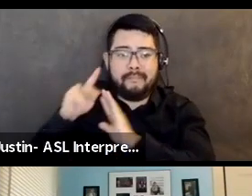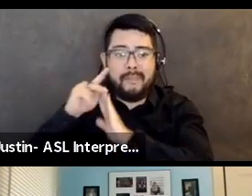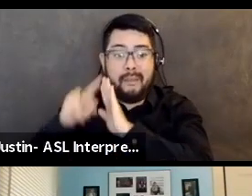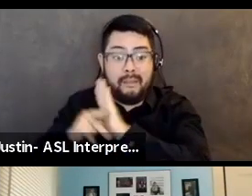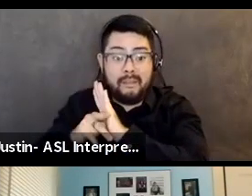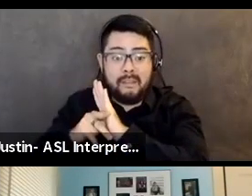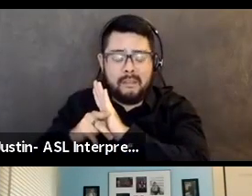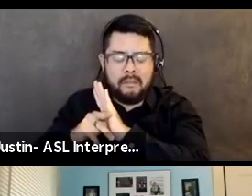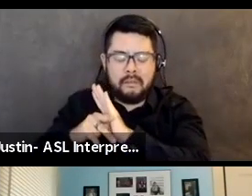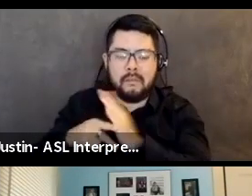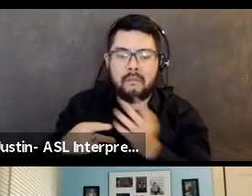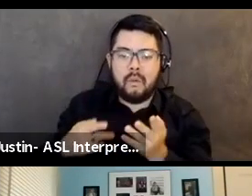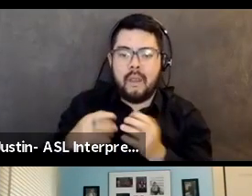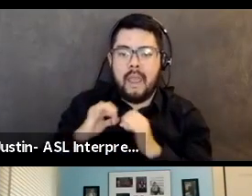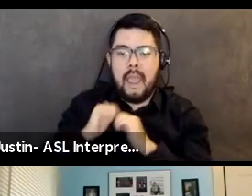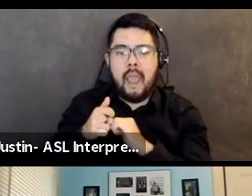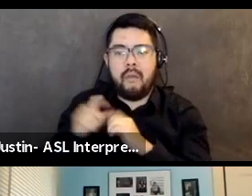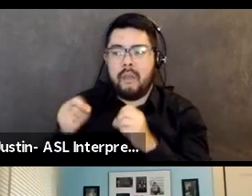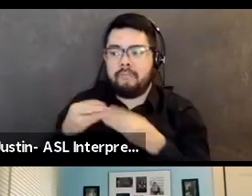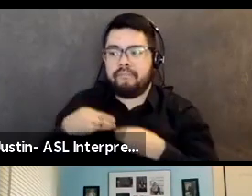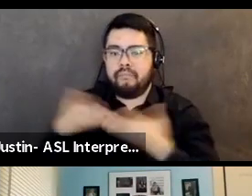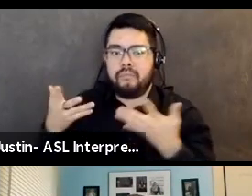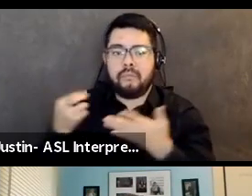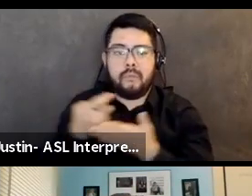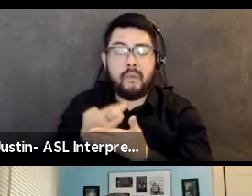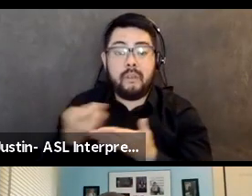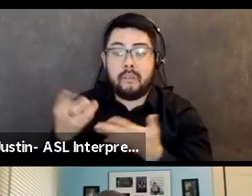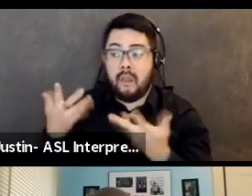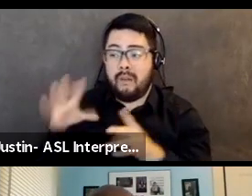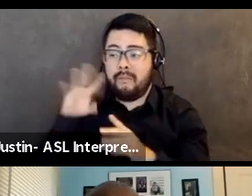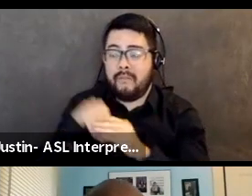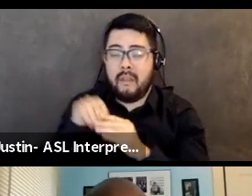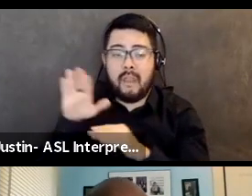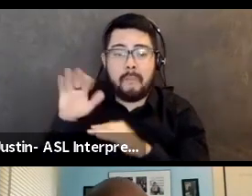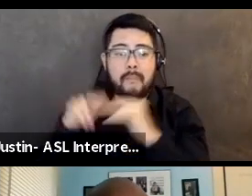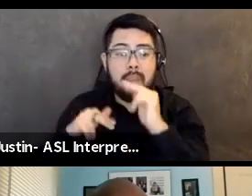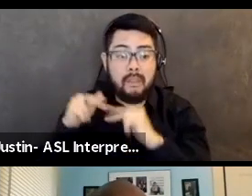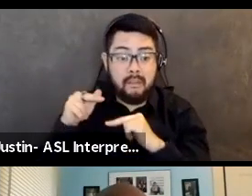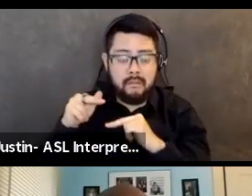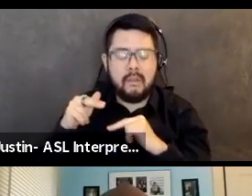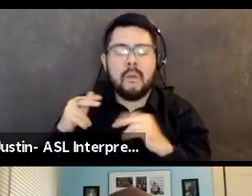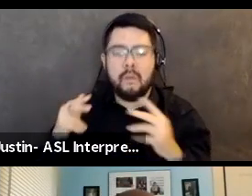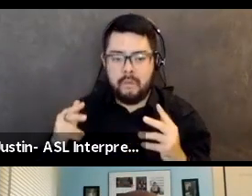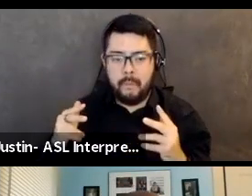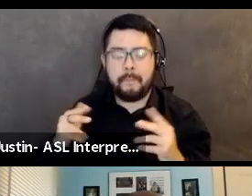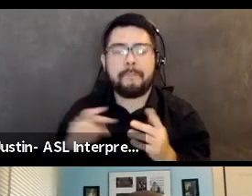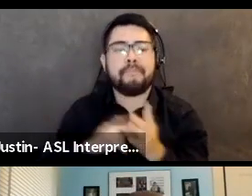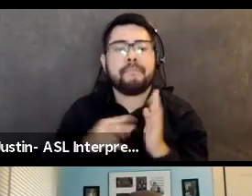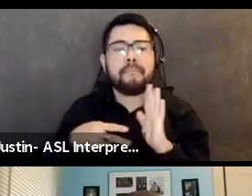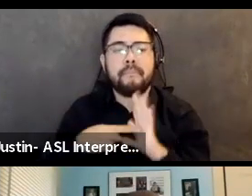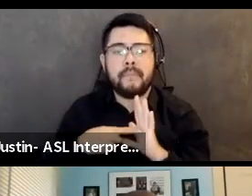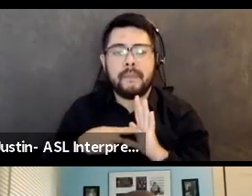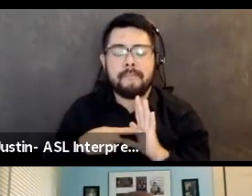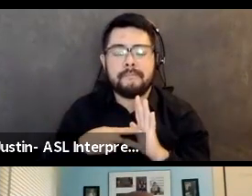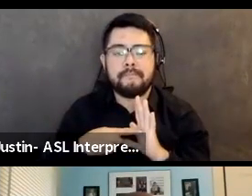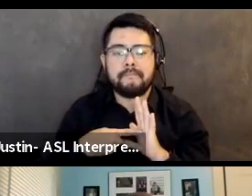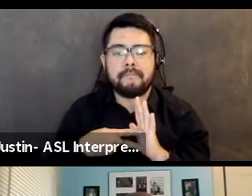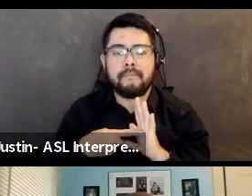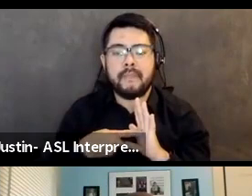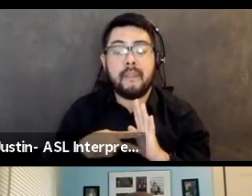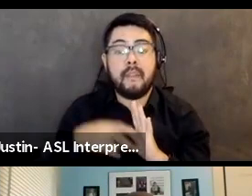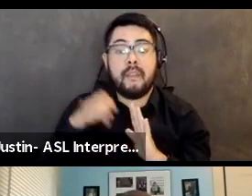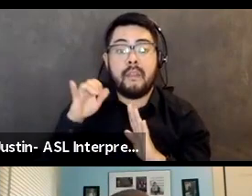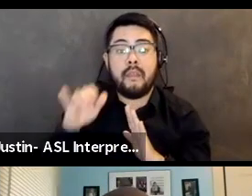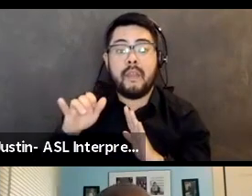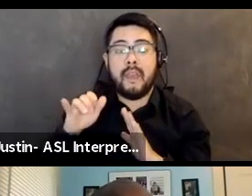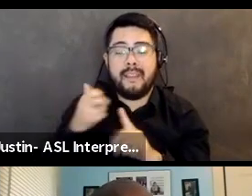about how to deploy the resources that are already in the building and so those are you know non-sro